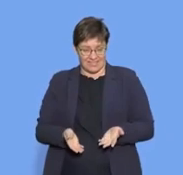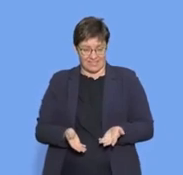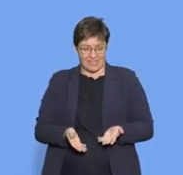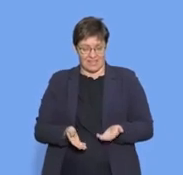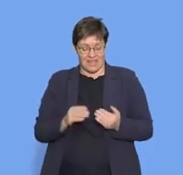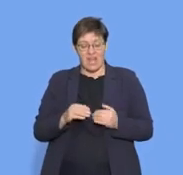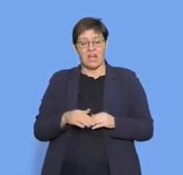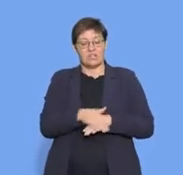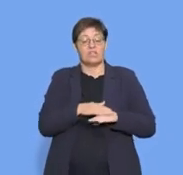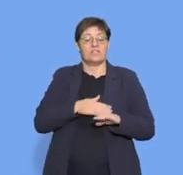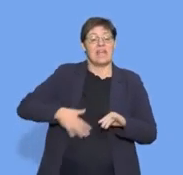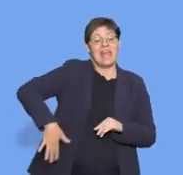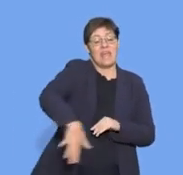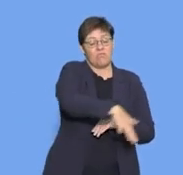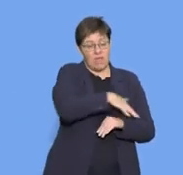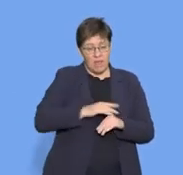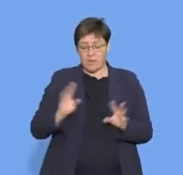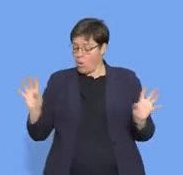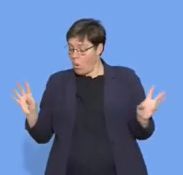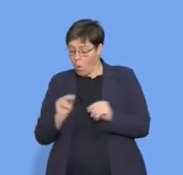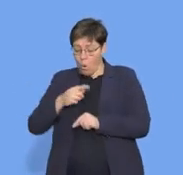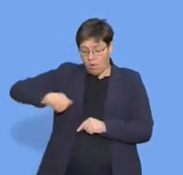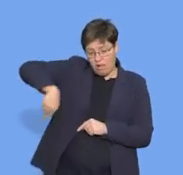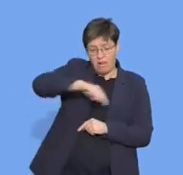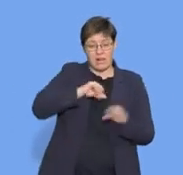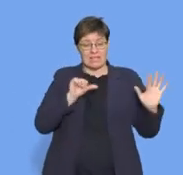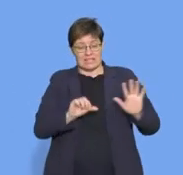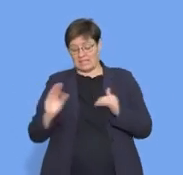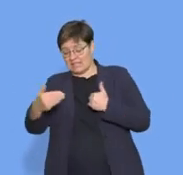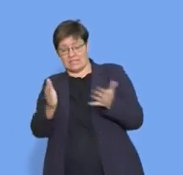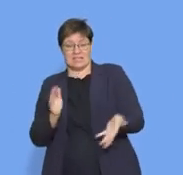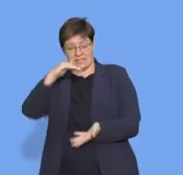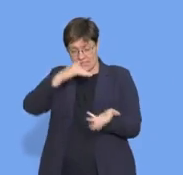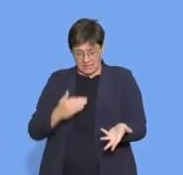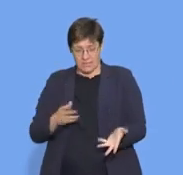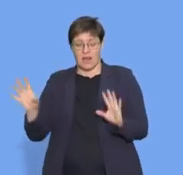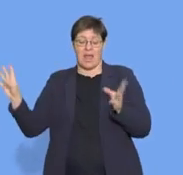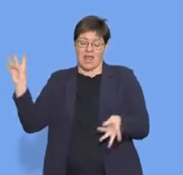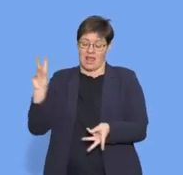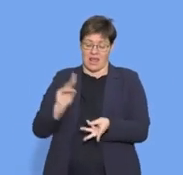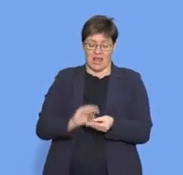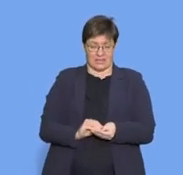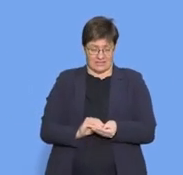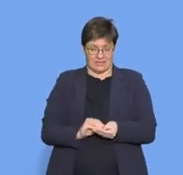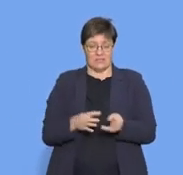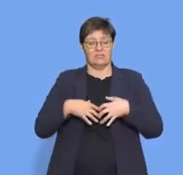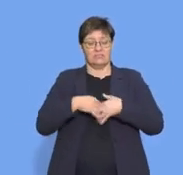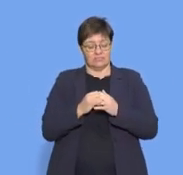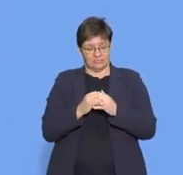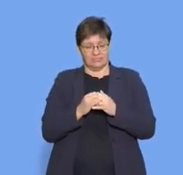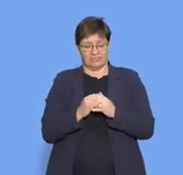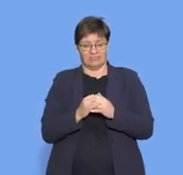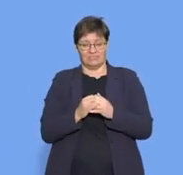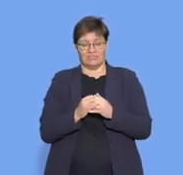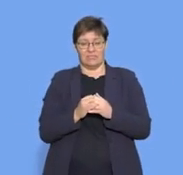surface area is that we take the area of each face of the shape that makes up